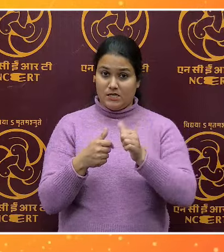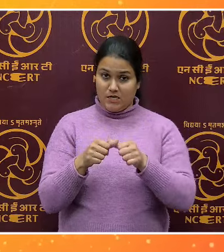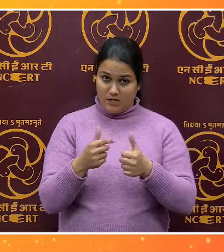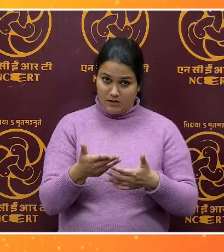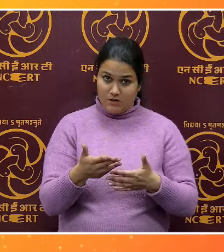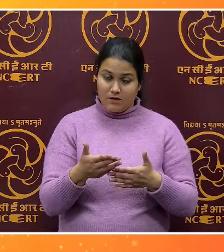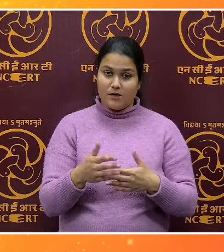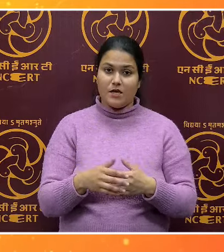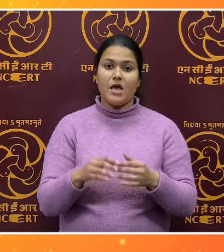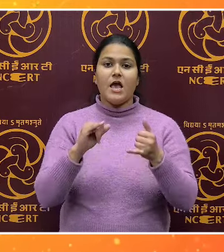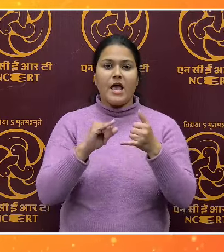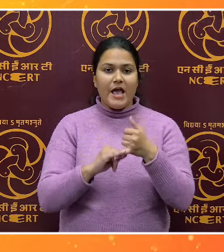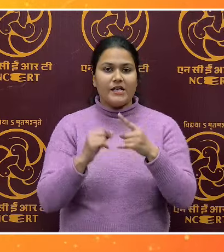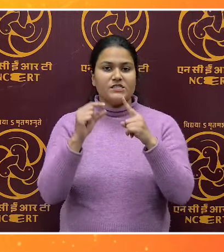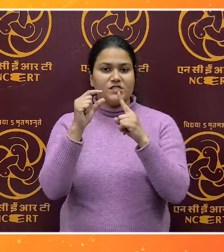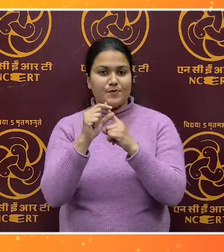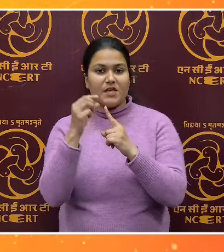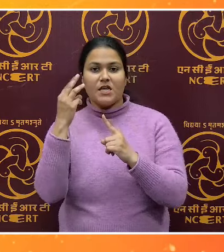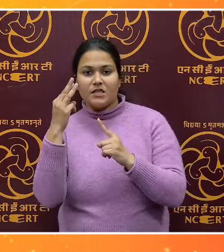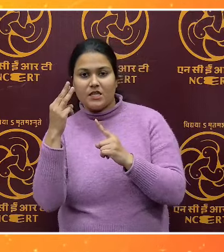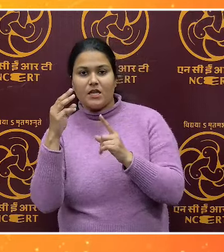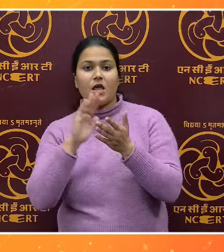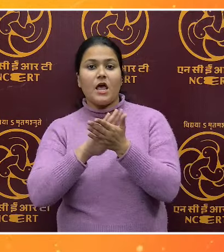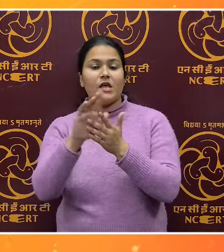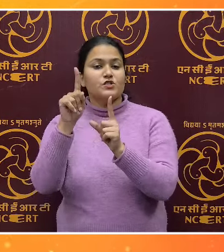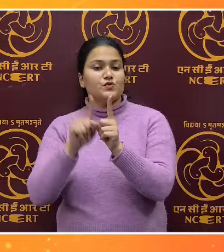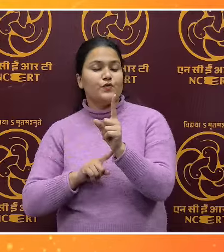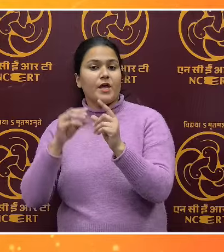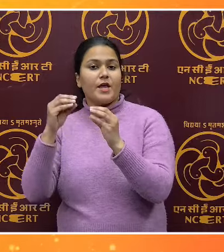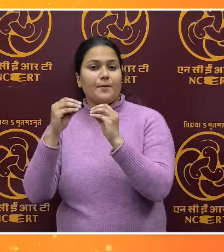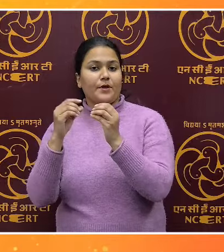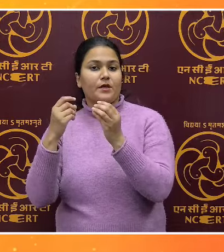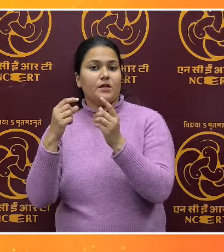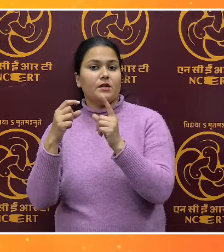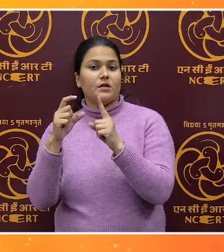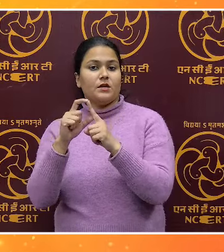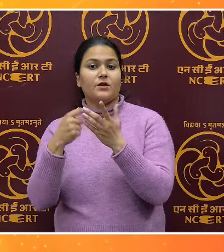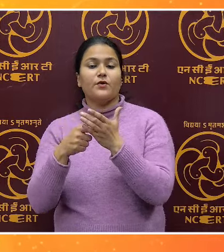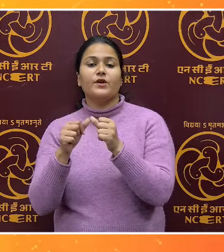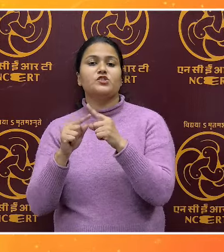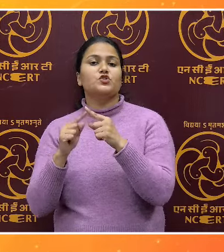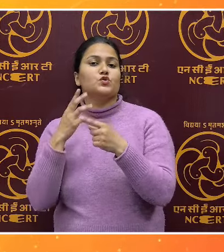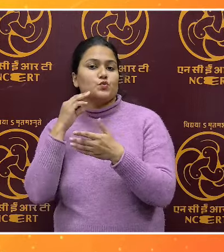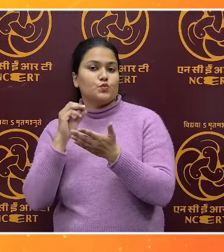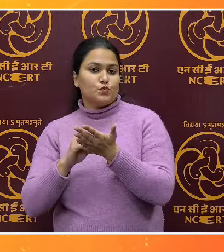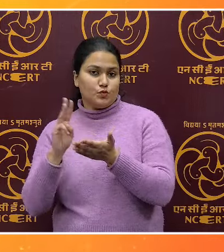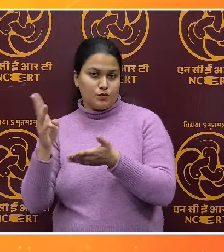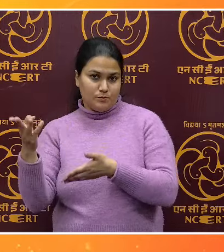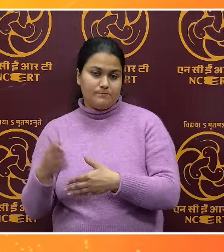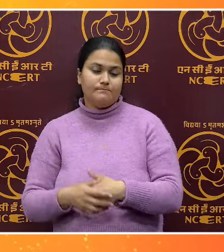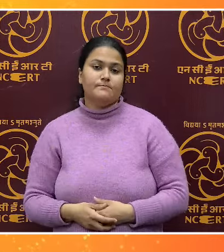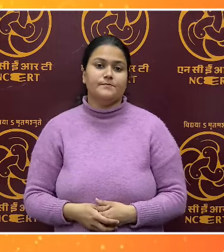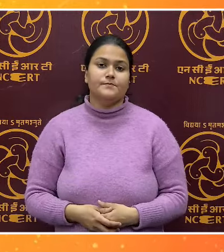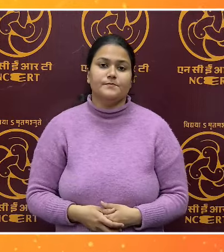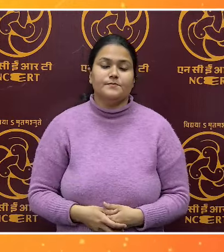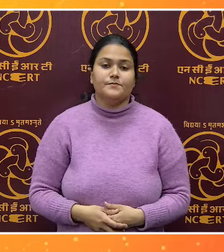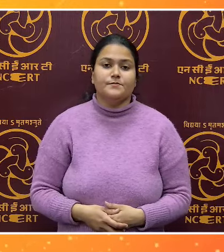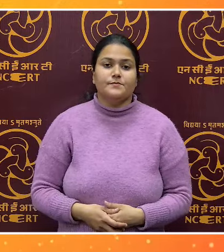hybridization. And PtCl4 2 minus, we know that chlorine is weak ligand, so it will